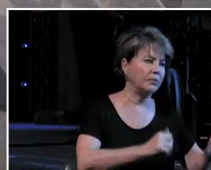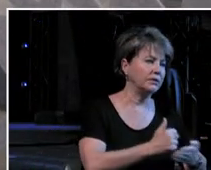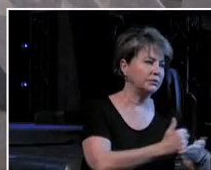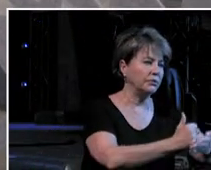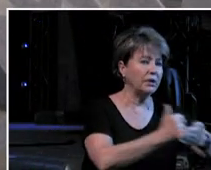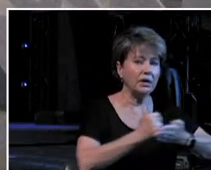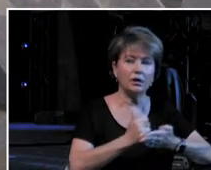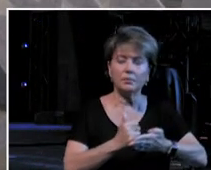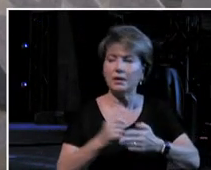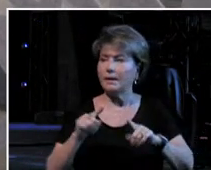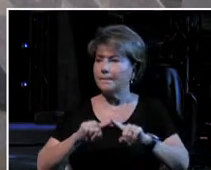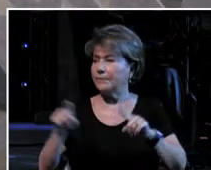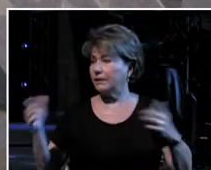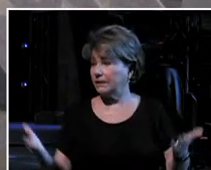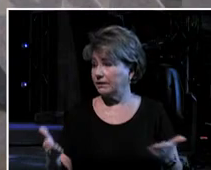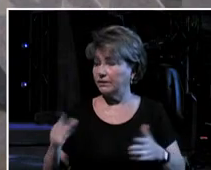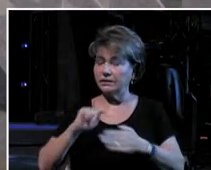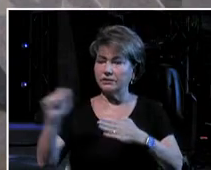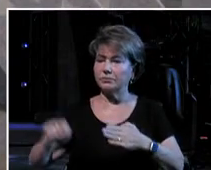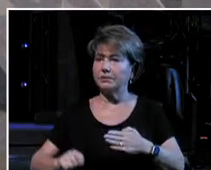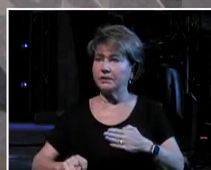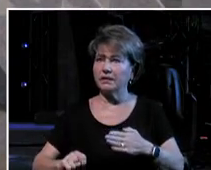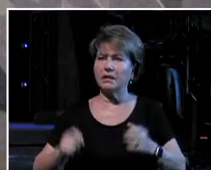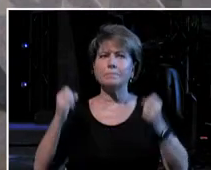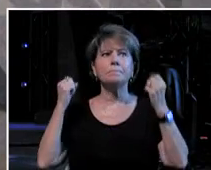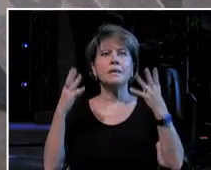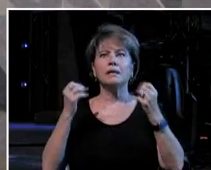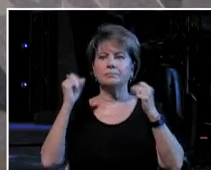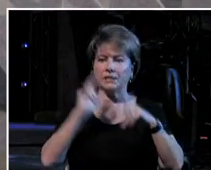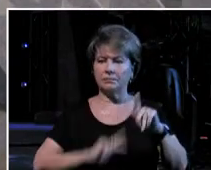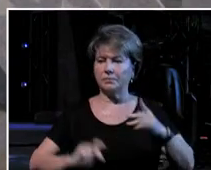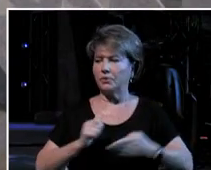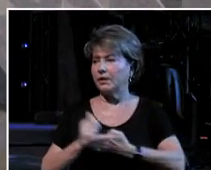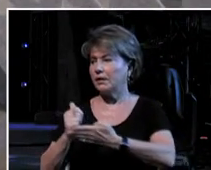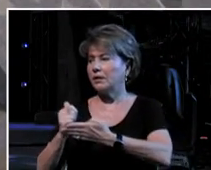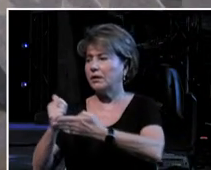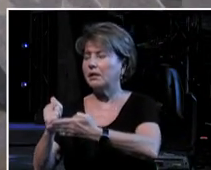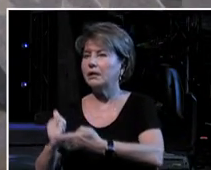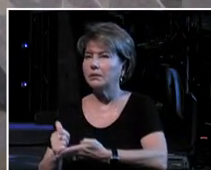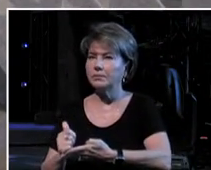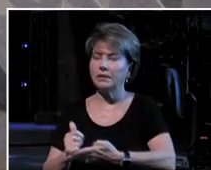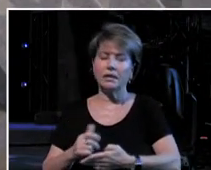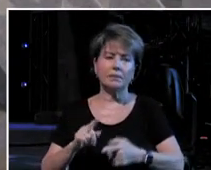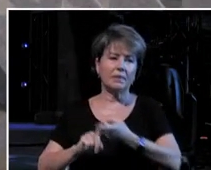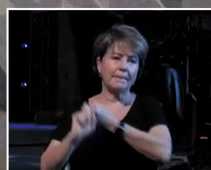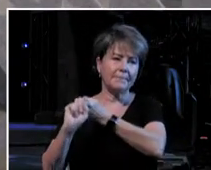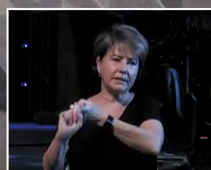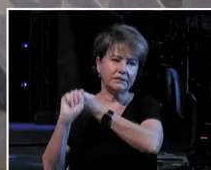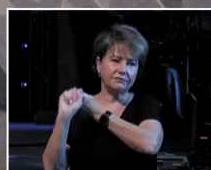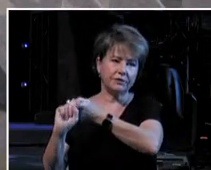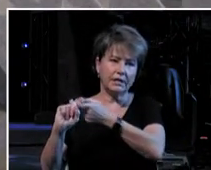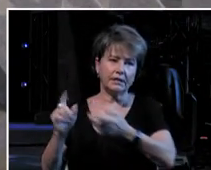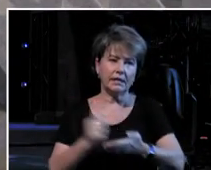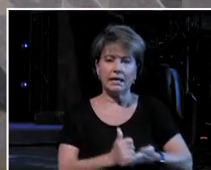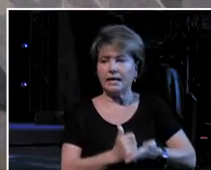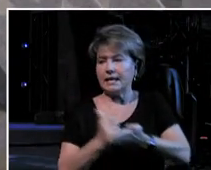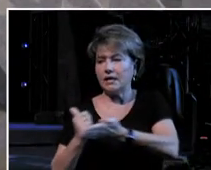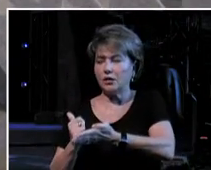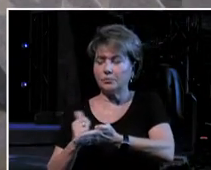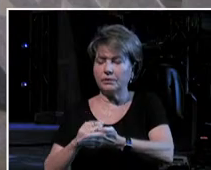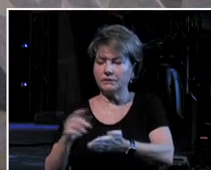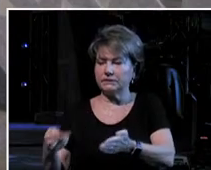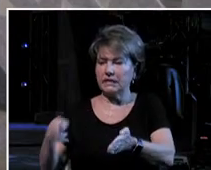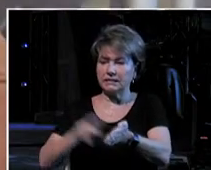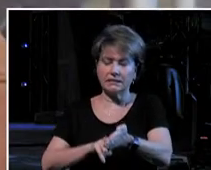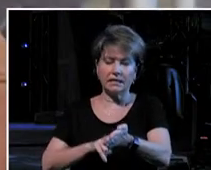lives easier. I'm infinitely grateful to our best friend and his family for helping us come here at a time when